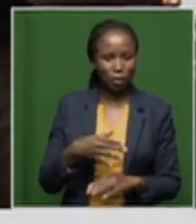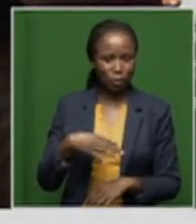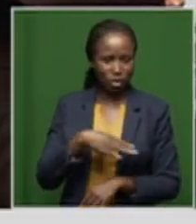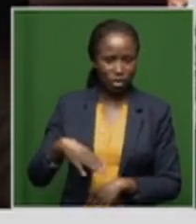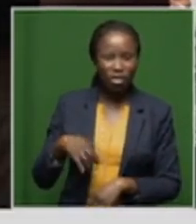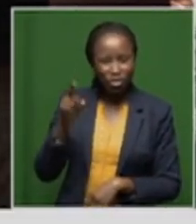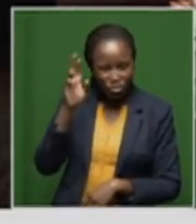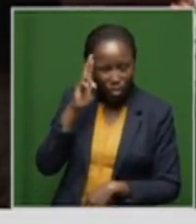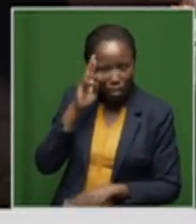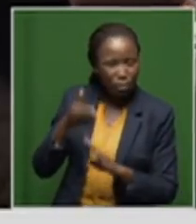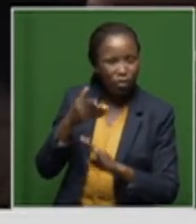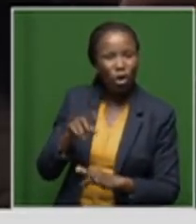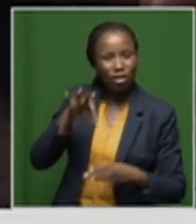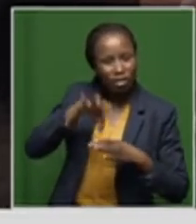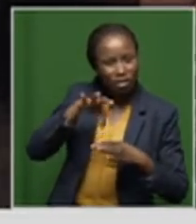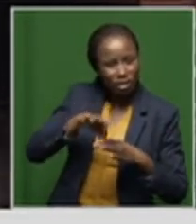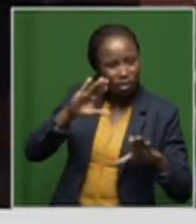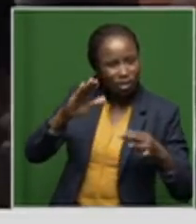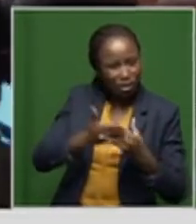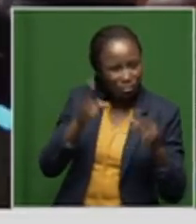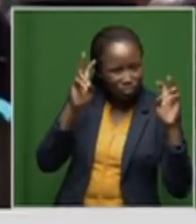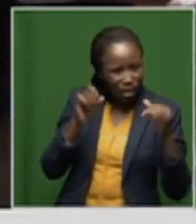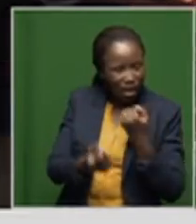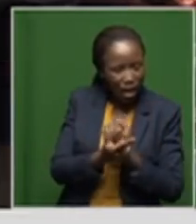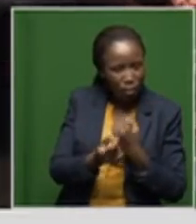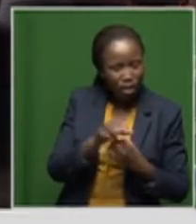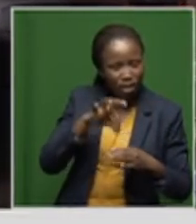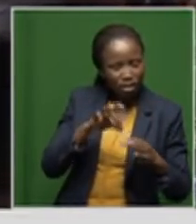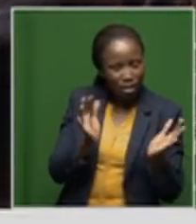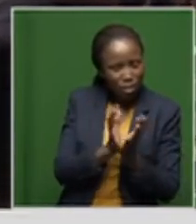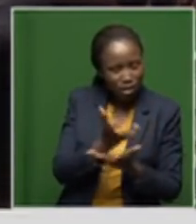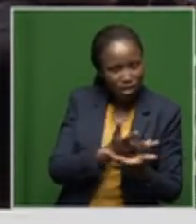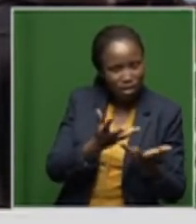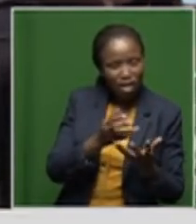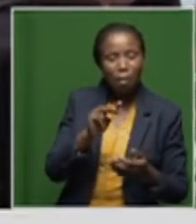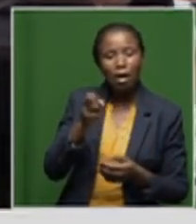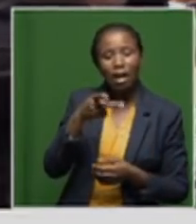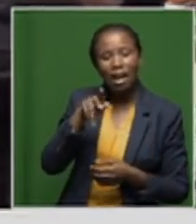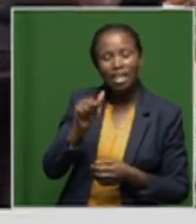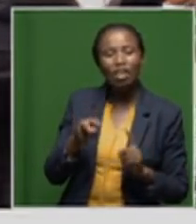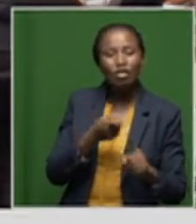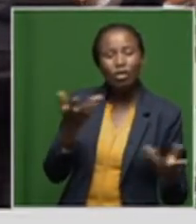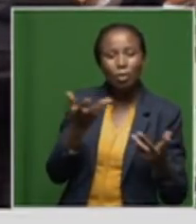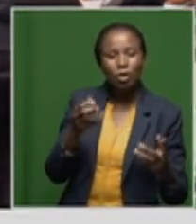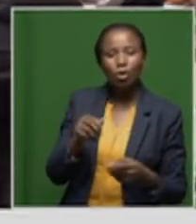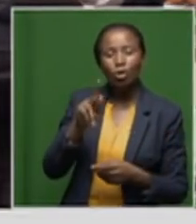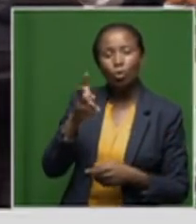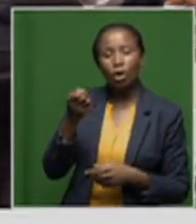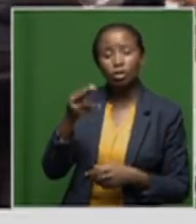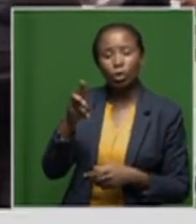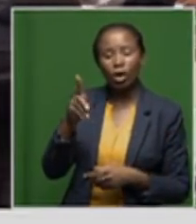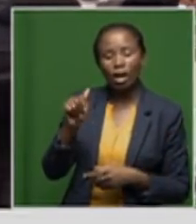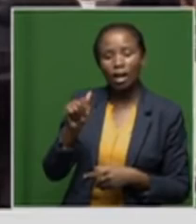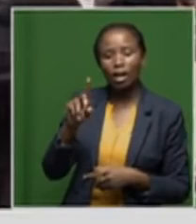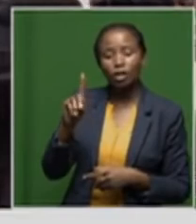remember in that tea session that took place, which my colleague Simpiwe Makanya was attesting to in Nkandla KwaDunuse,